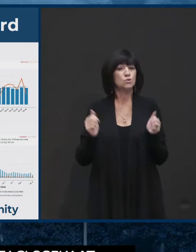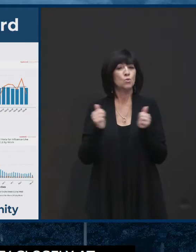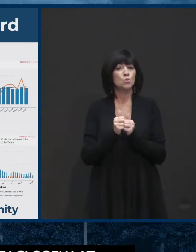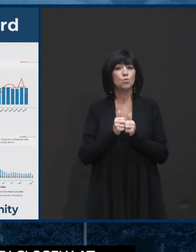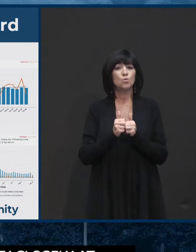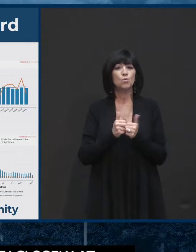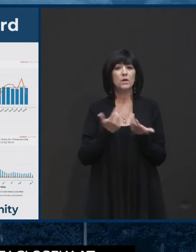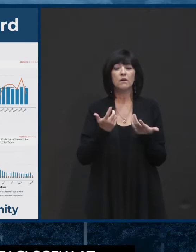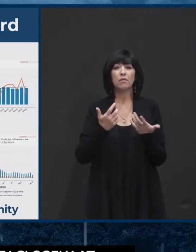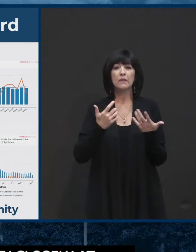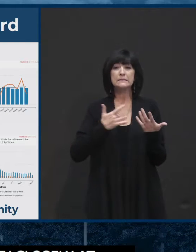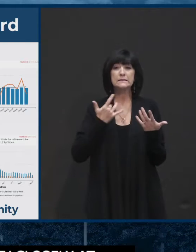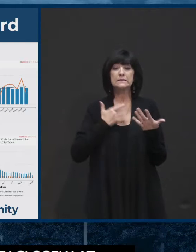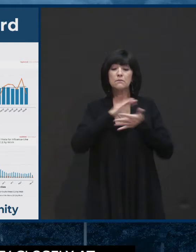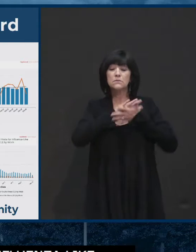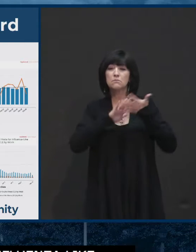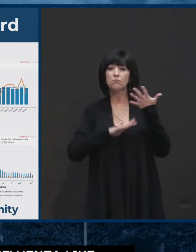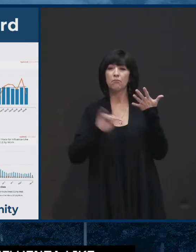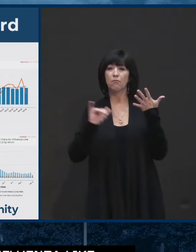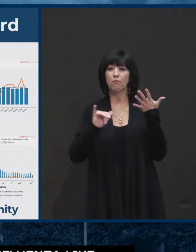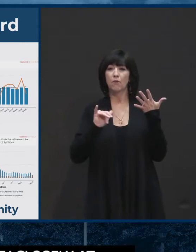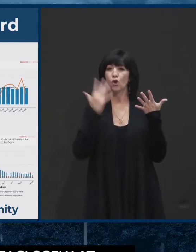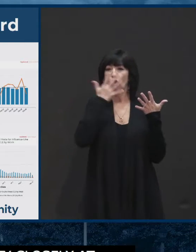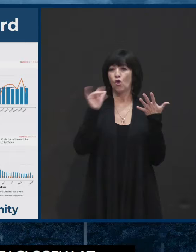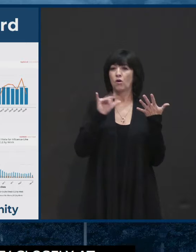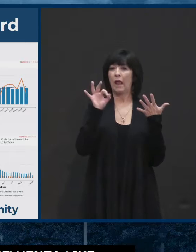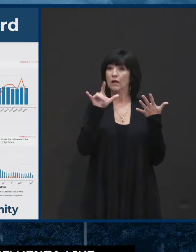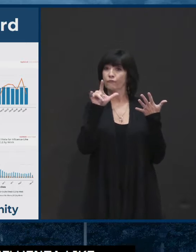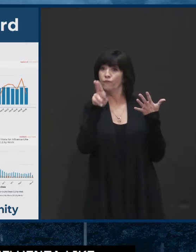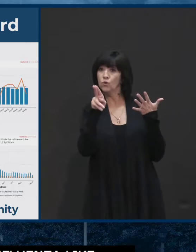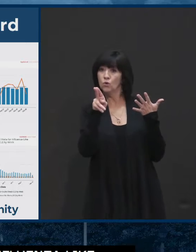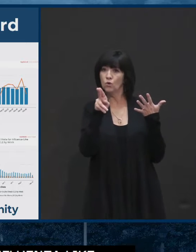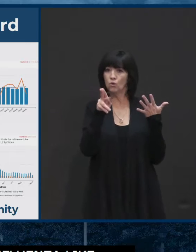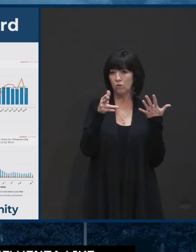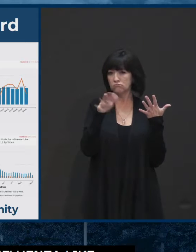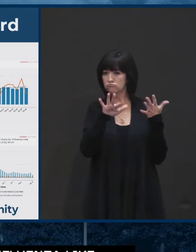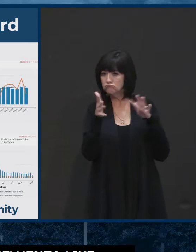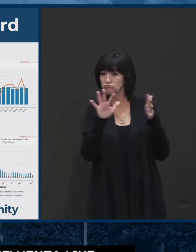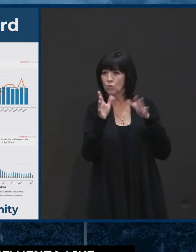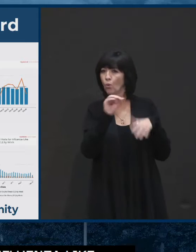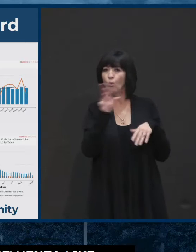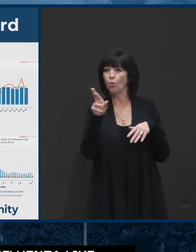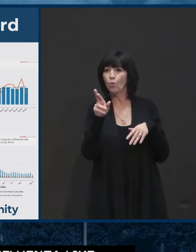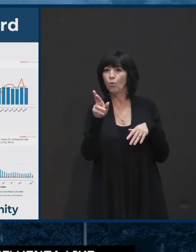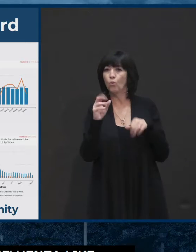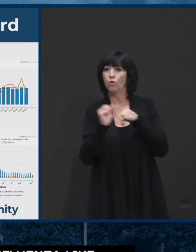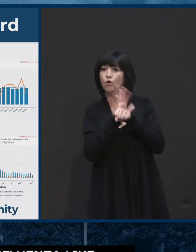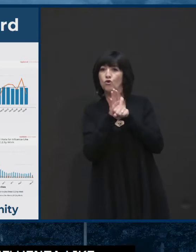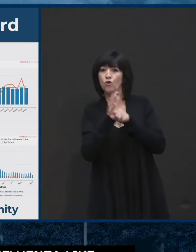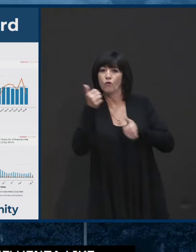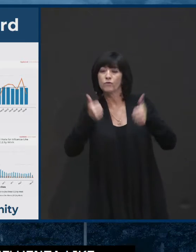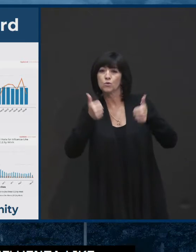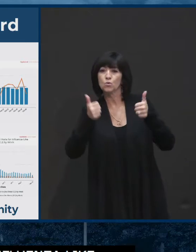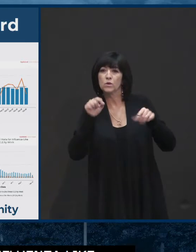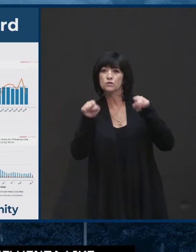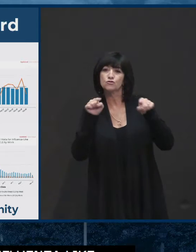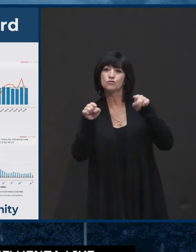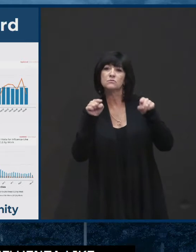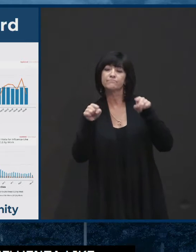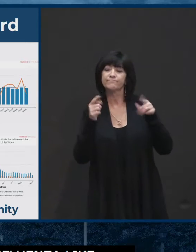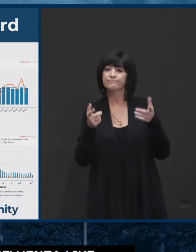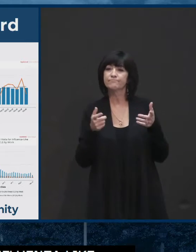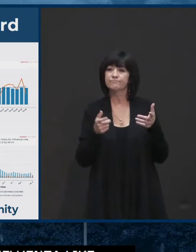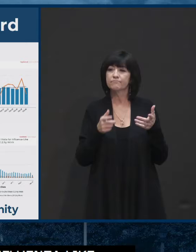our experience over the last several months, with the peak there and the decline and the little